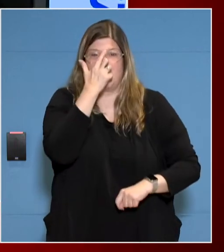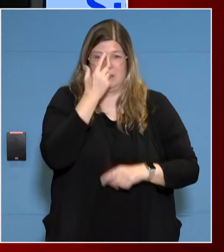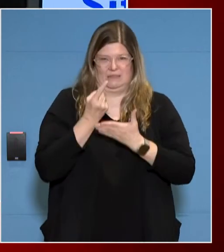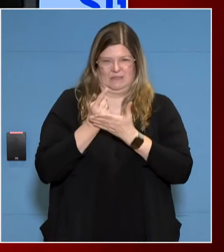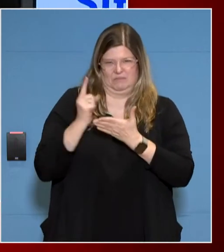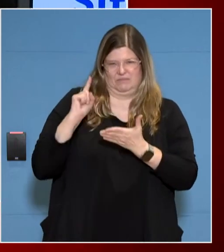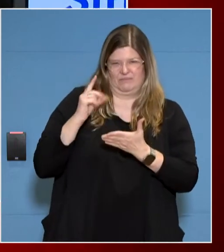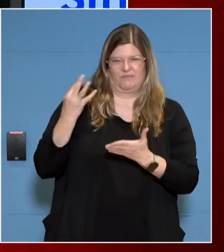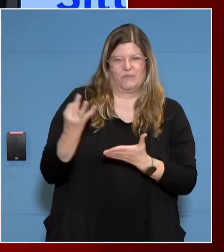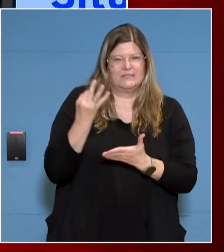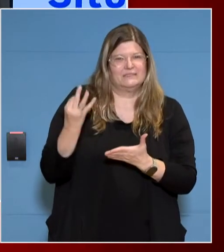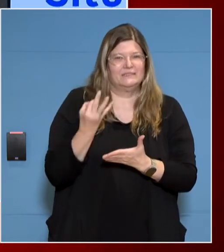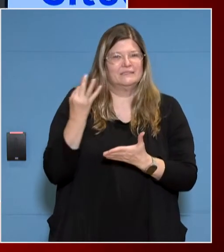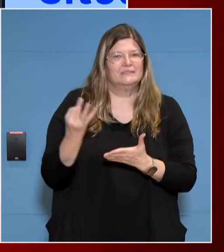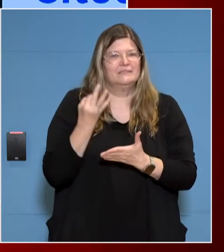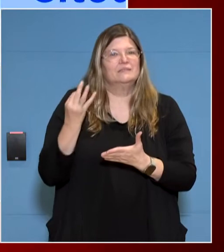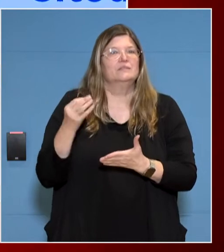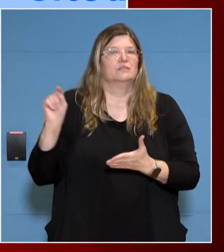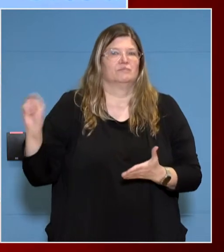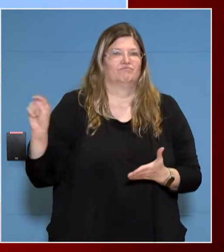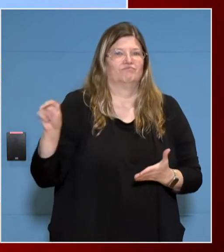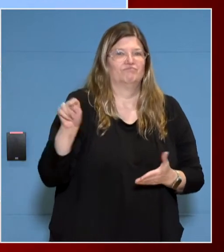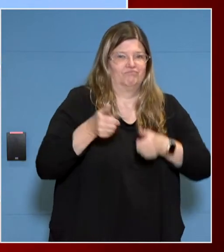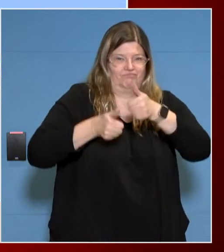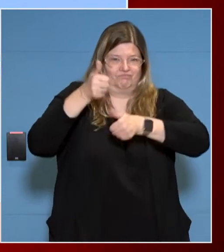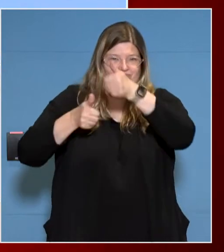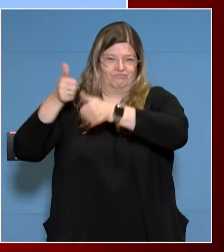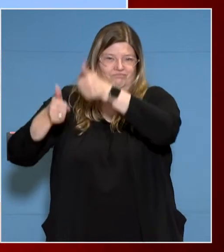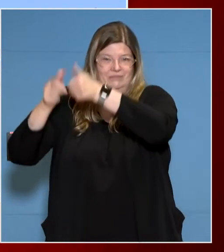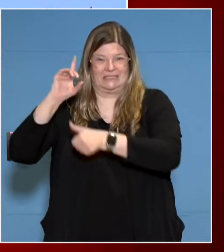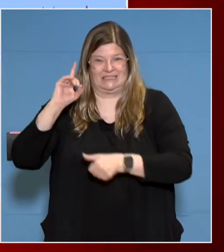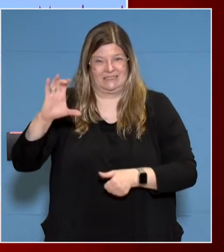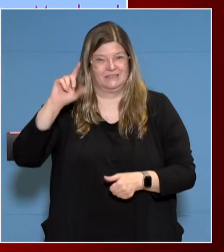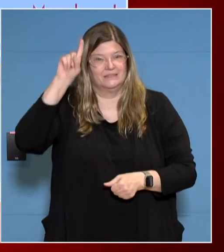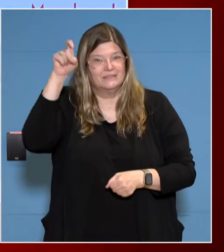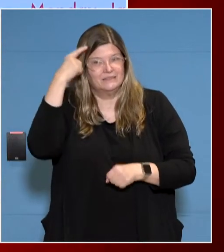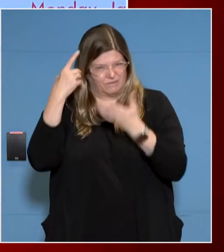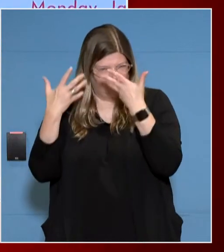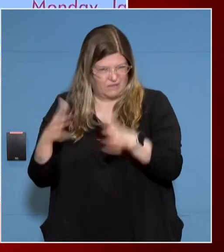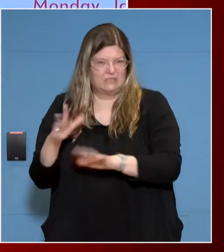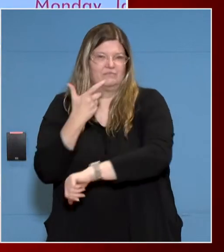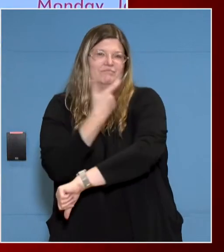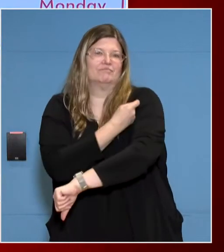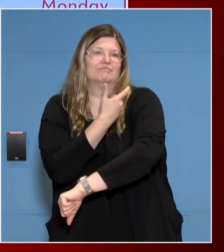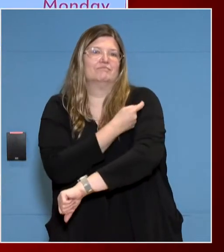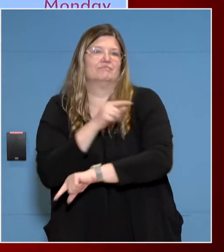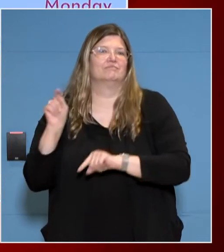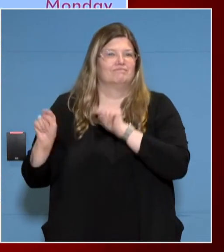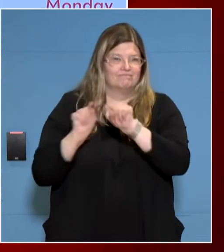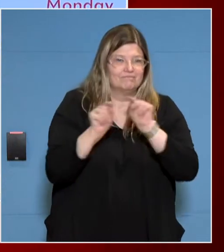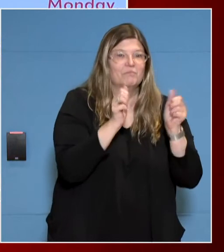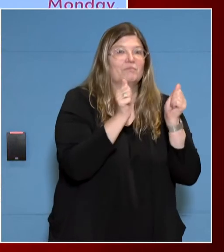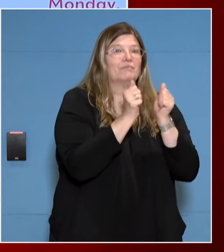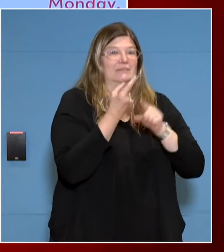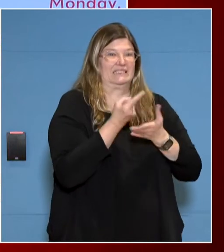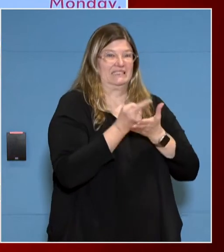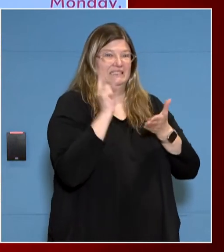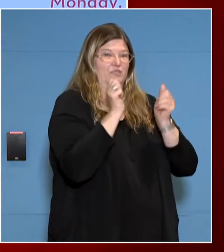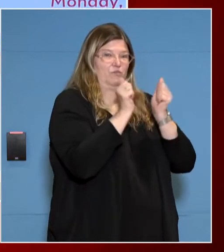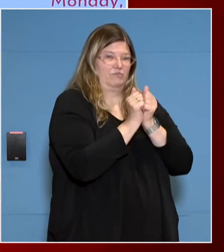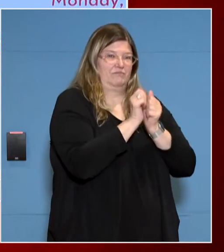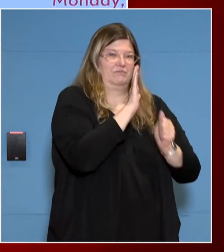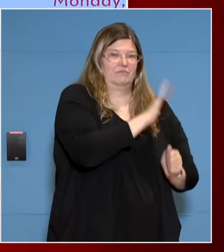again with my parents for their vaccinations. And also this week, we will